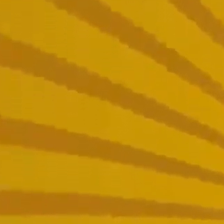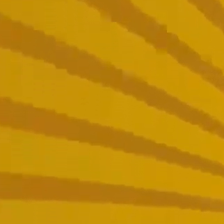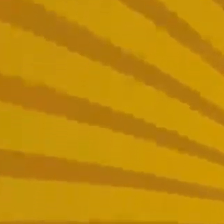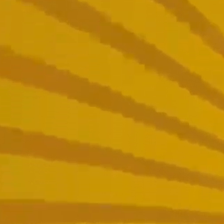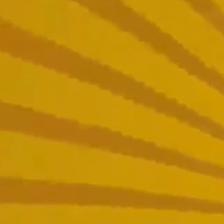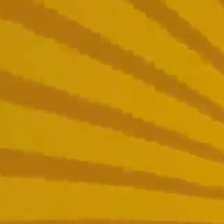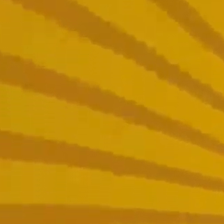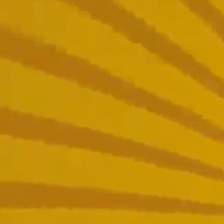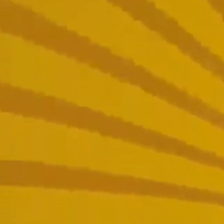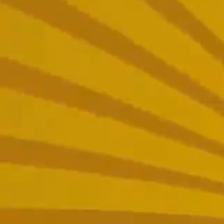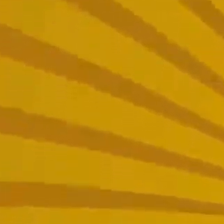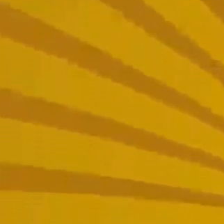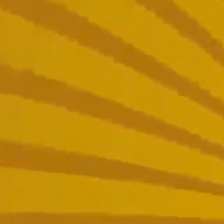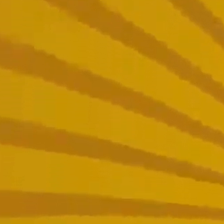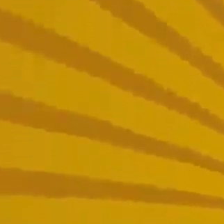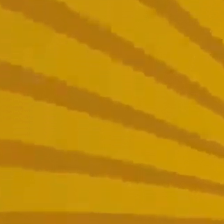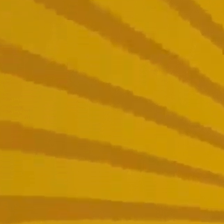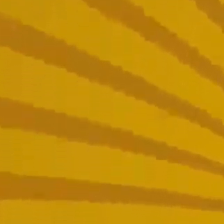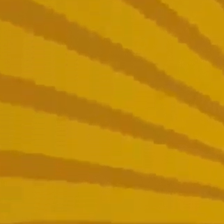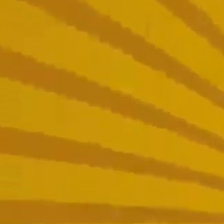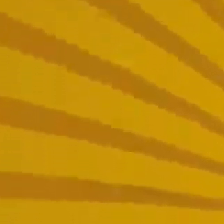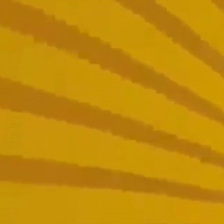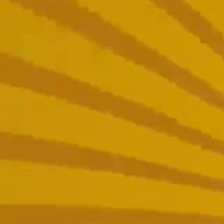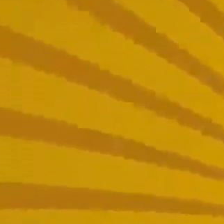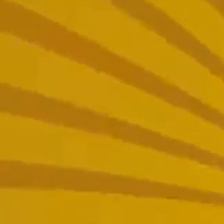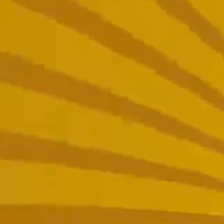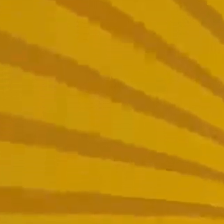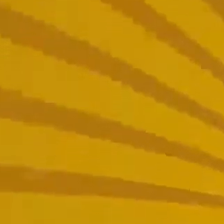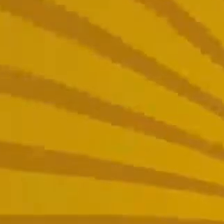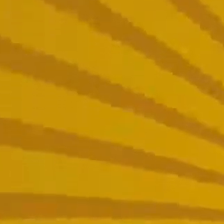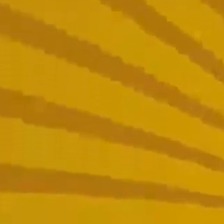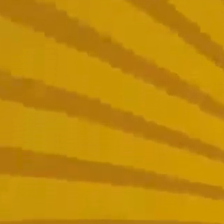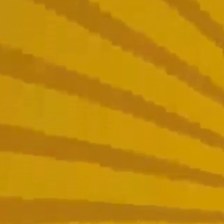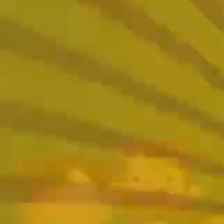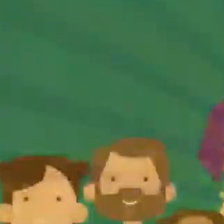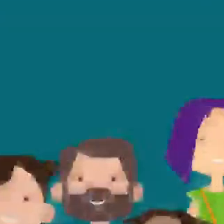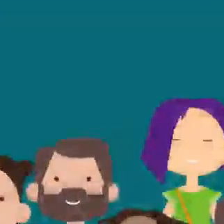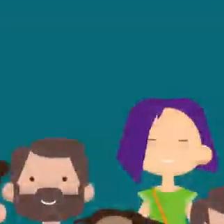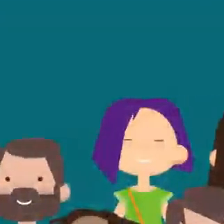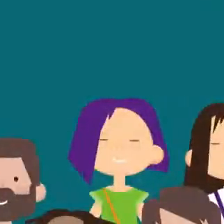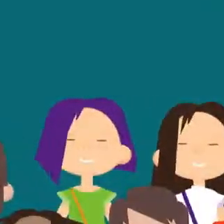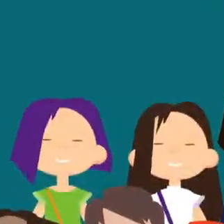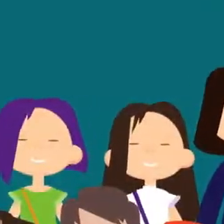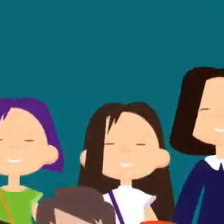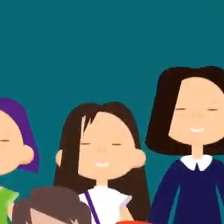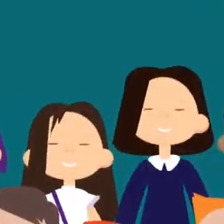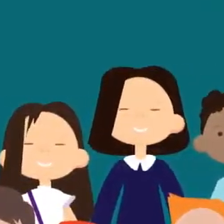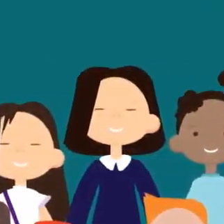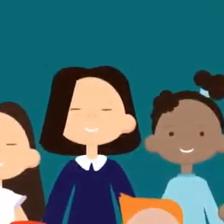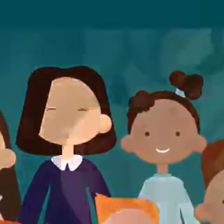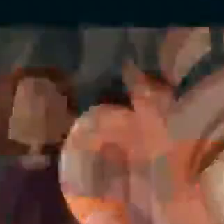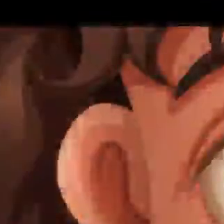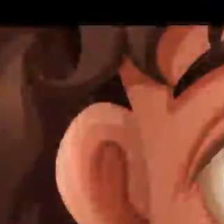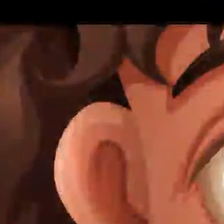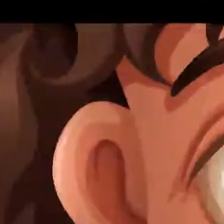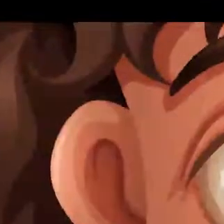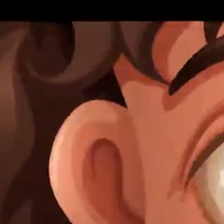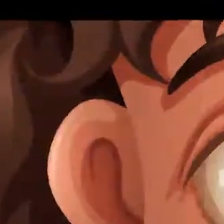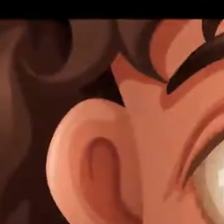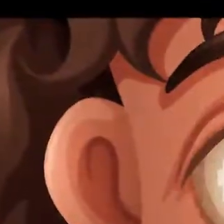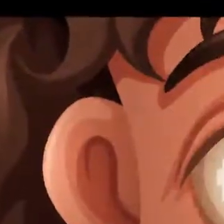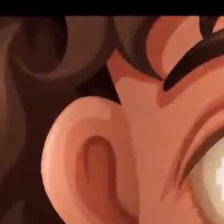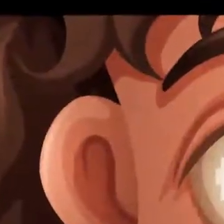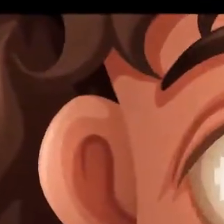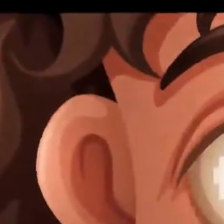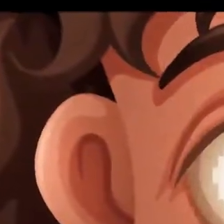that stick out of him, kind of like the sticky burrs that get caught in Max's fur, except he attaches himself to people. Coronavirus